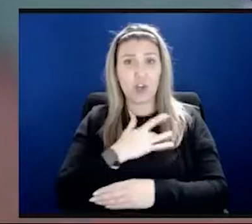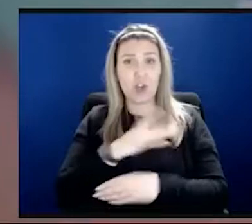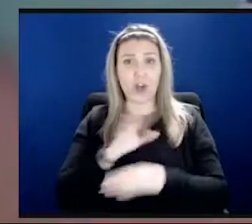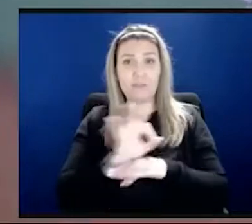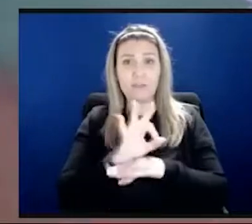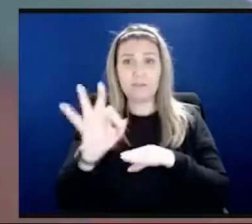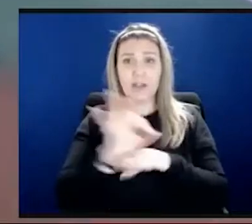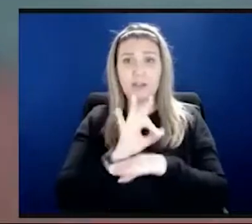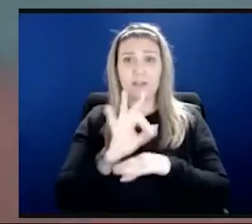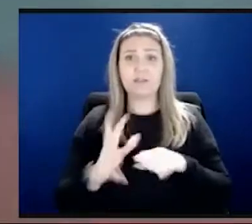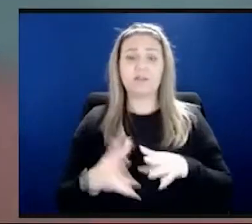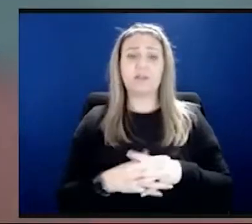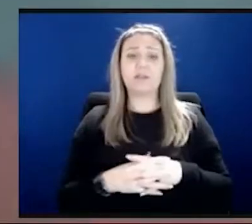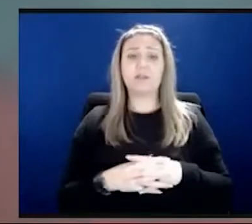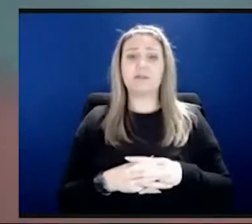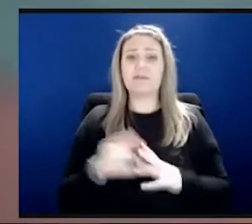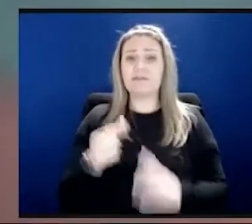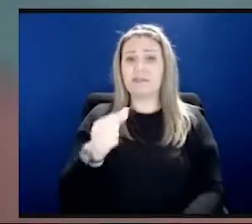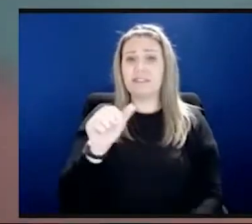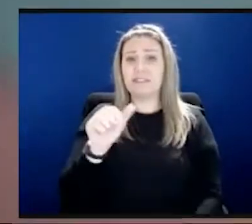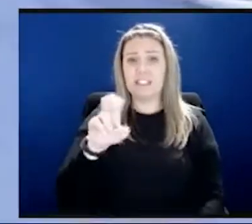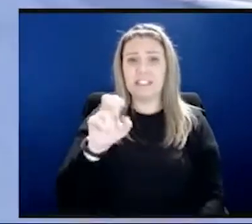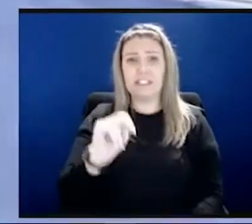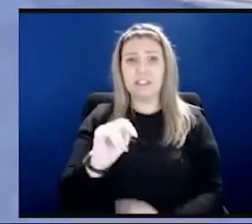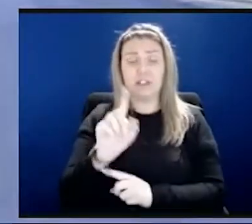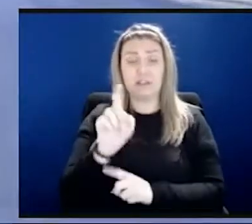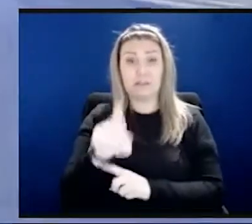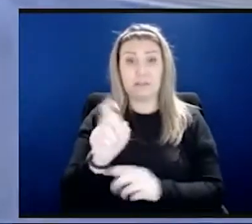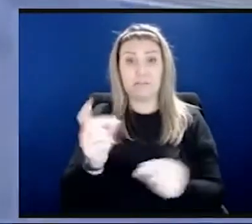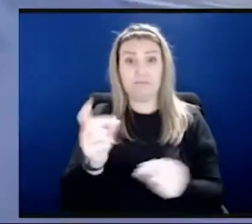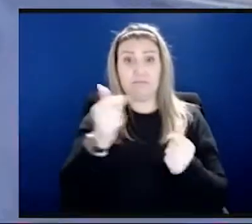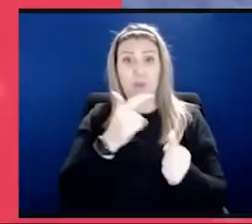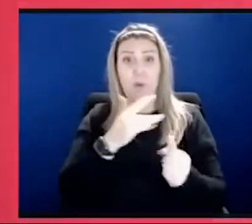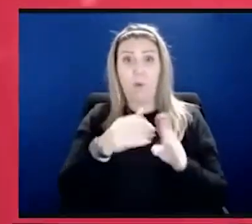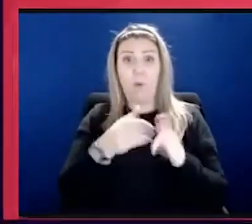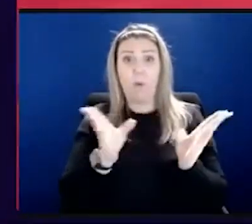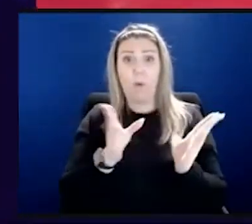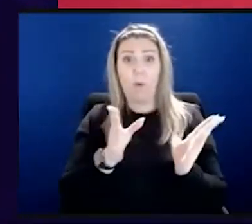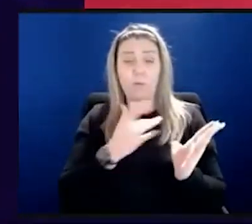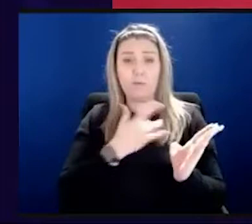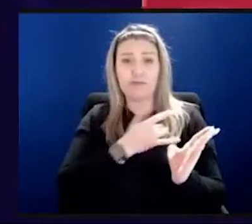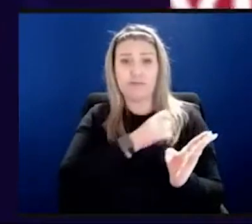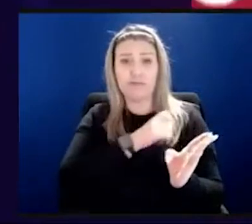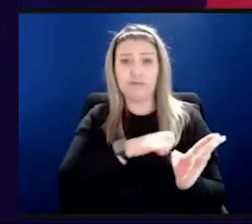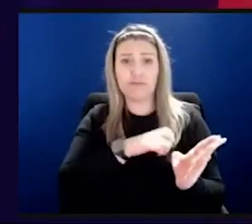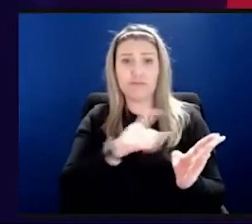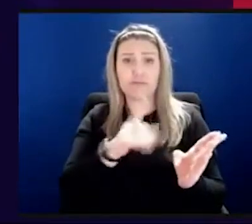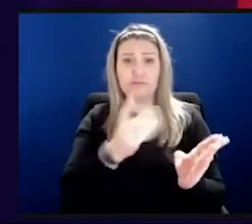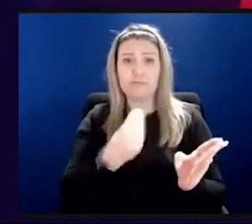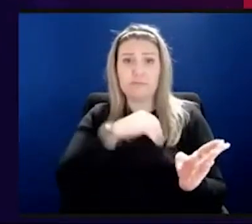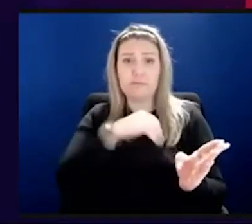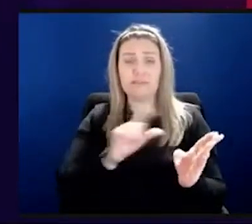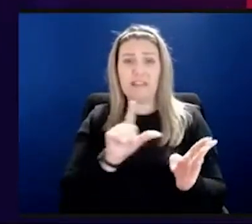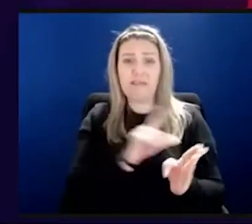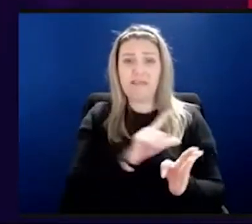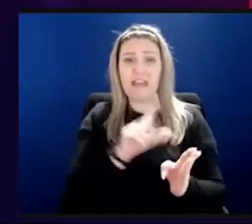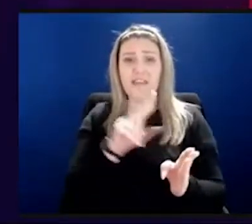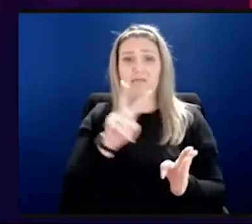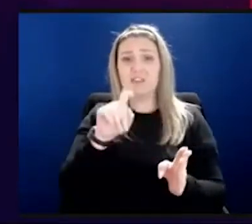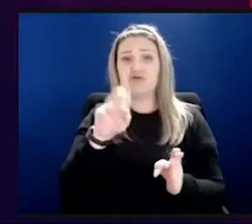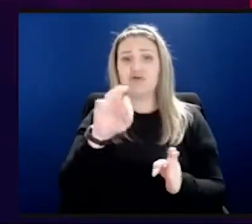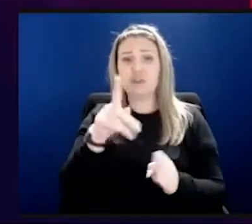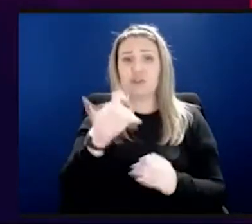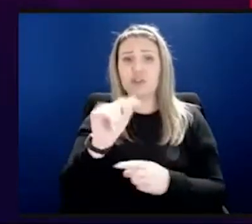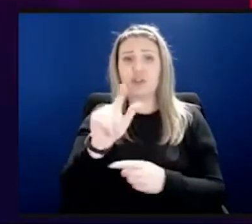Garen needed immediate open heart surgery, during which doctors would implant something called a left ventricular assist device, commonly called